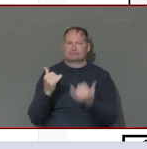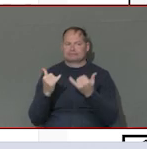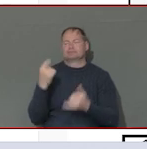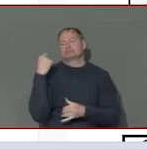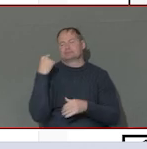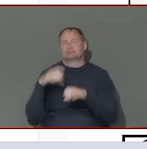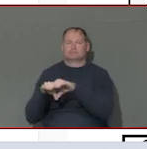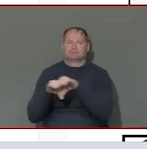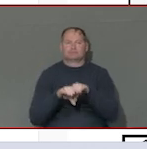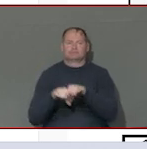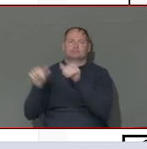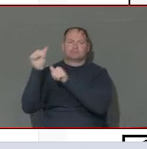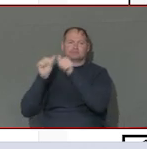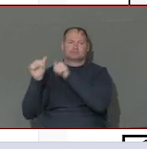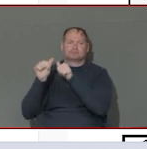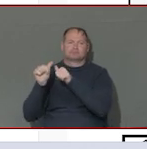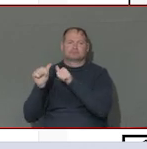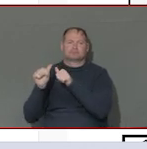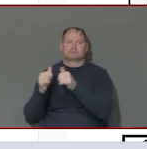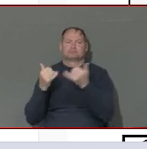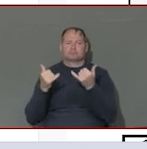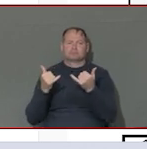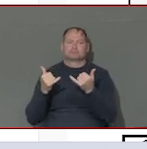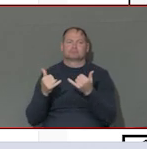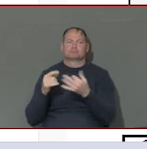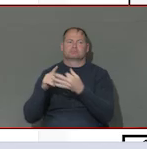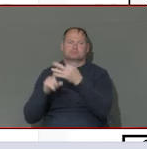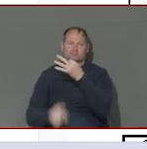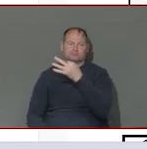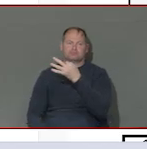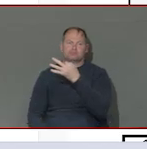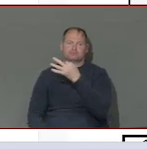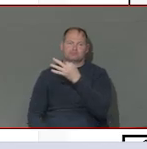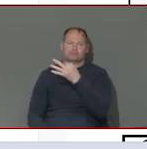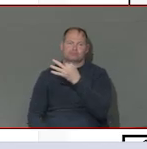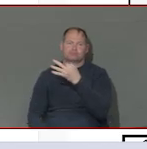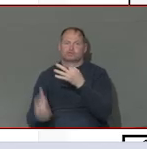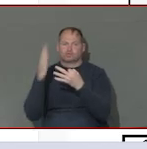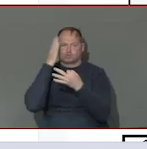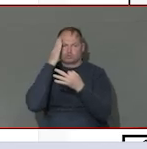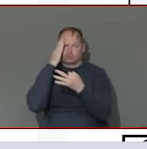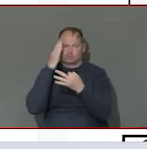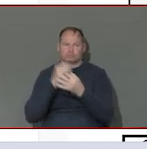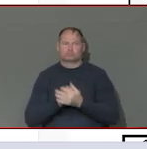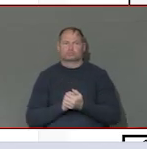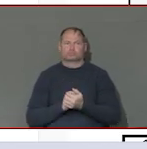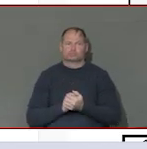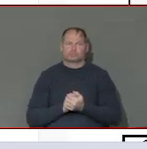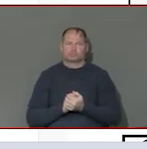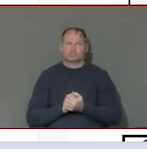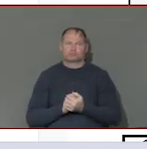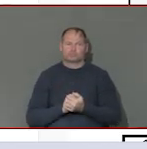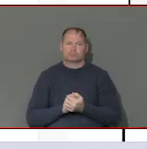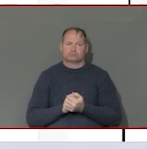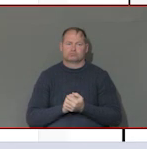common ancestor of just the orangutans, gorilla, the chimpanzees, as well as the humans.